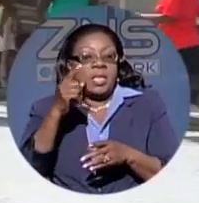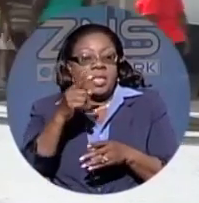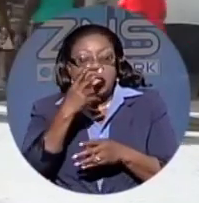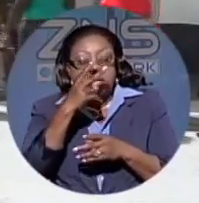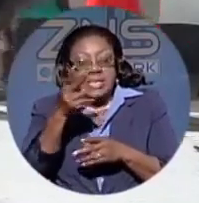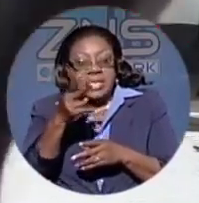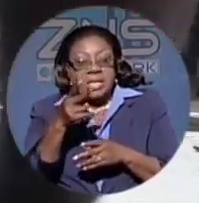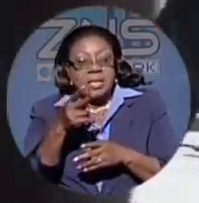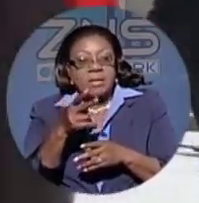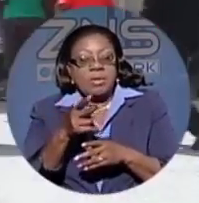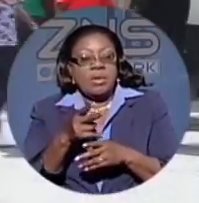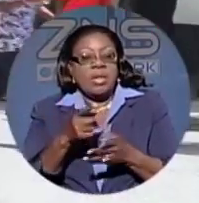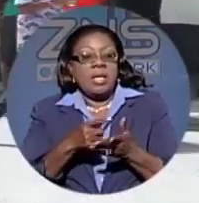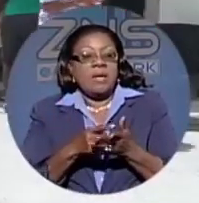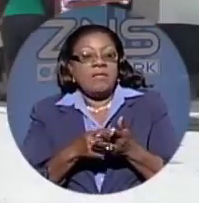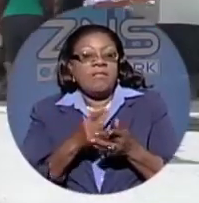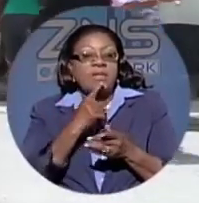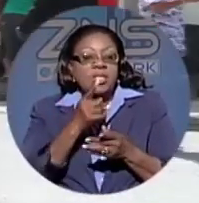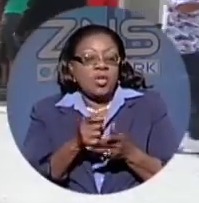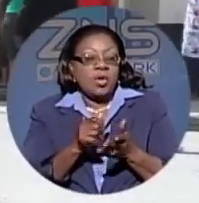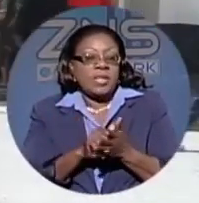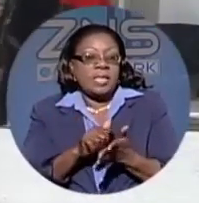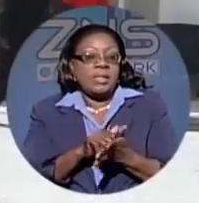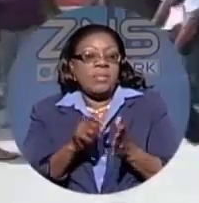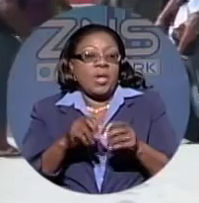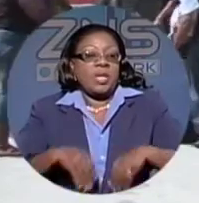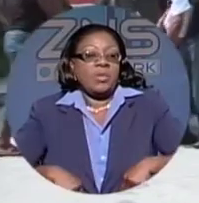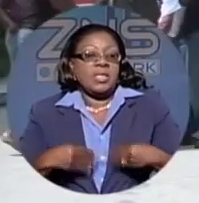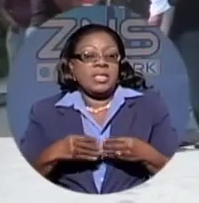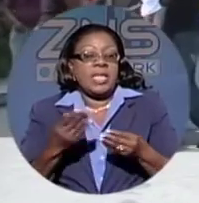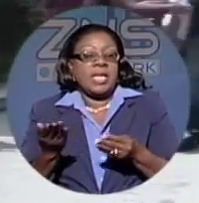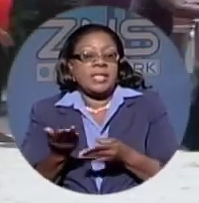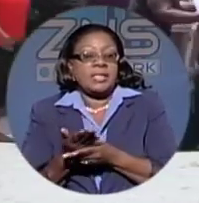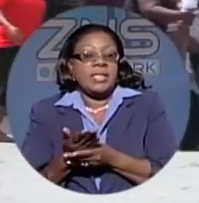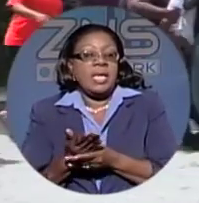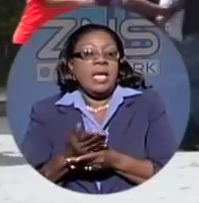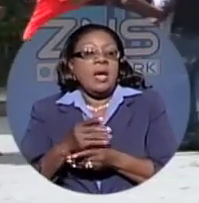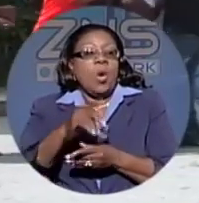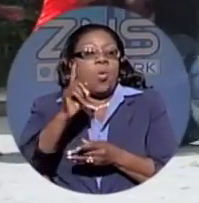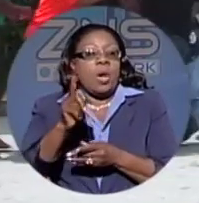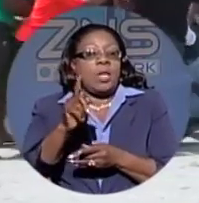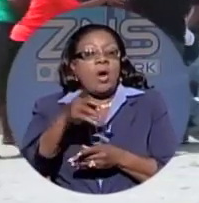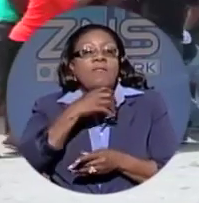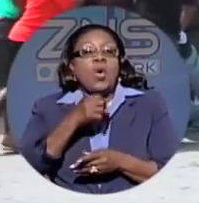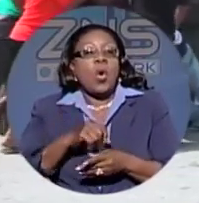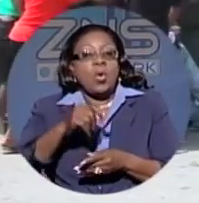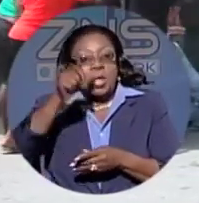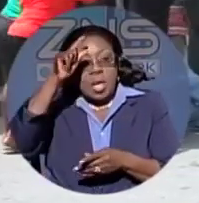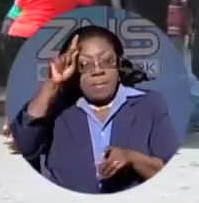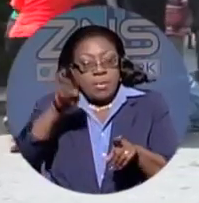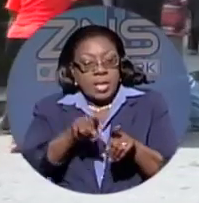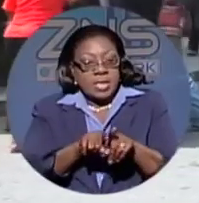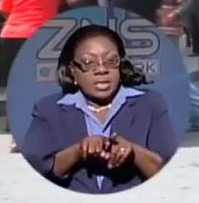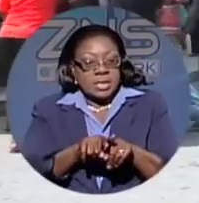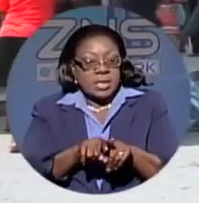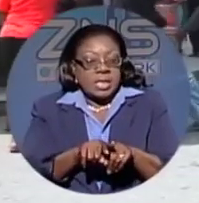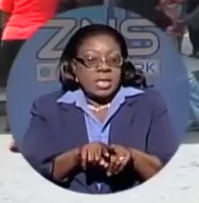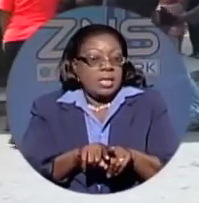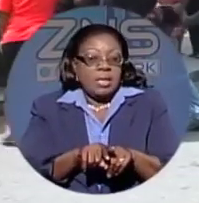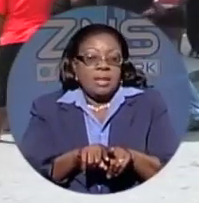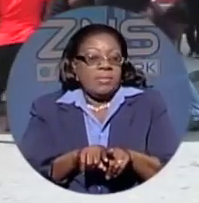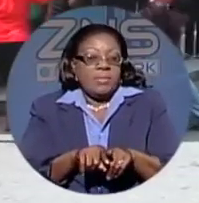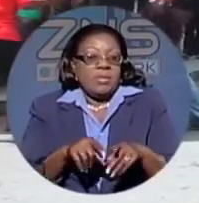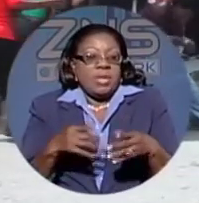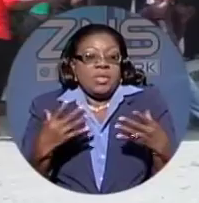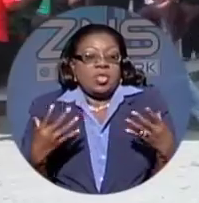not those remains are what is left of 11-year-old Marco Archer. However, one of Marco's older brothers became overwhelmed with emotion and pain